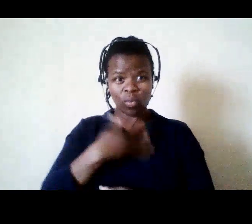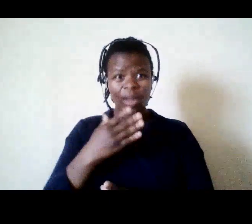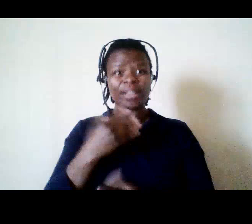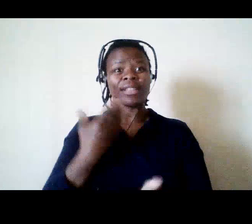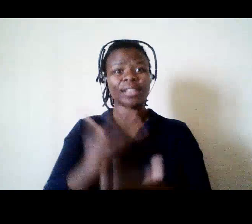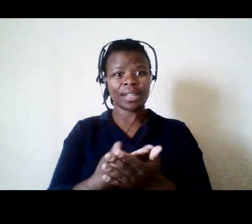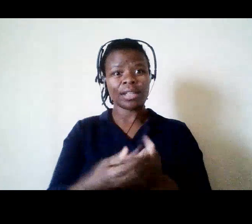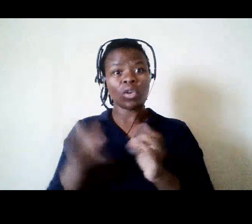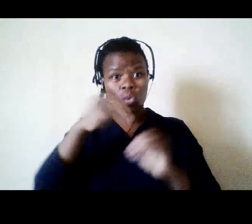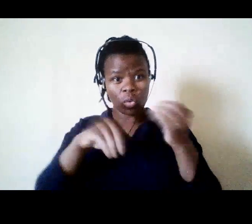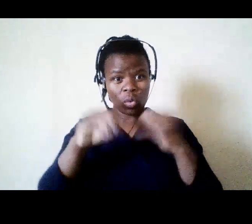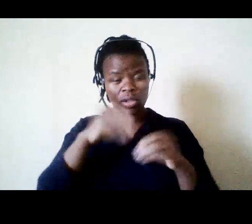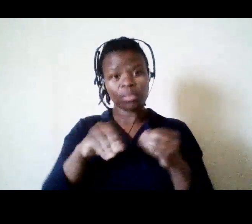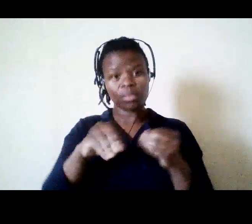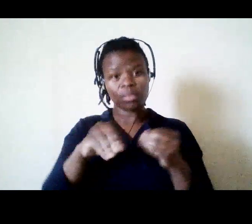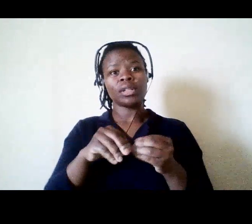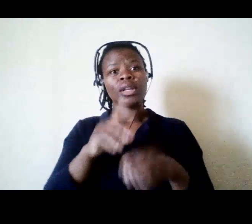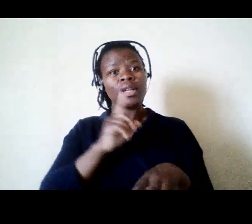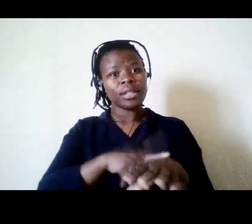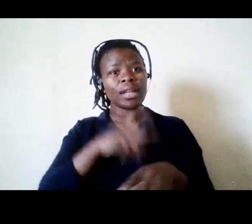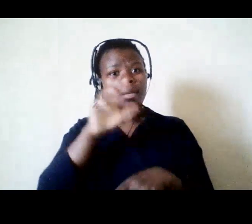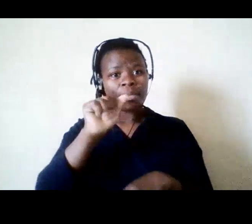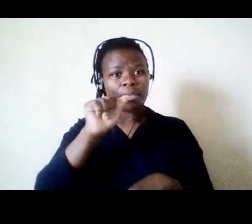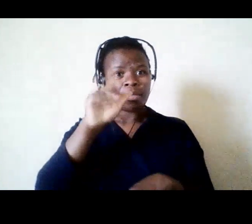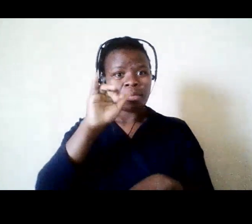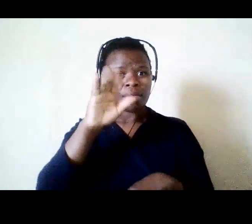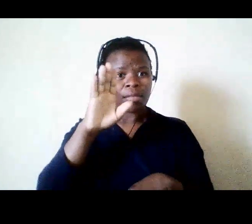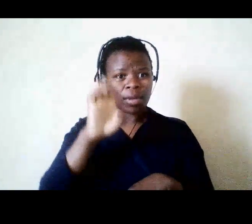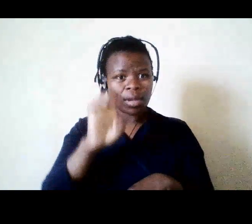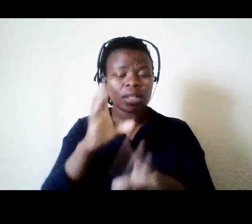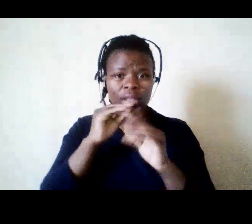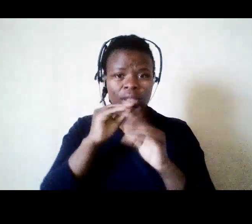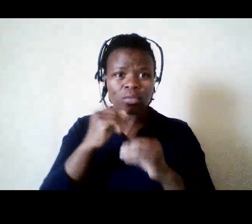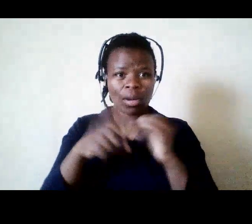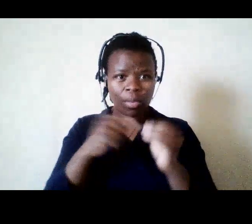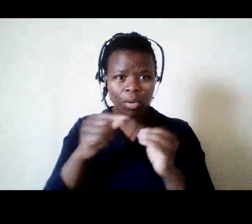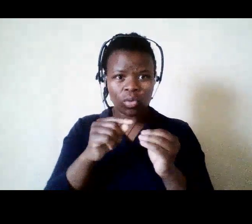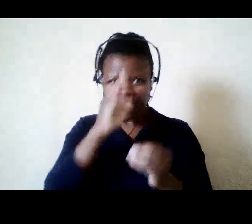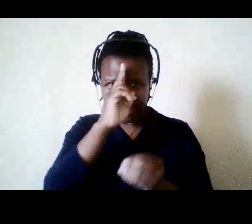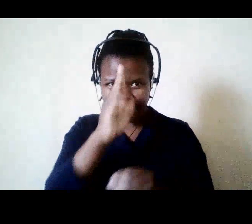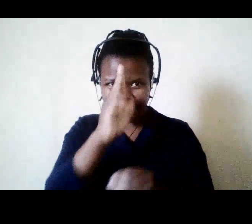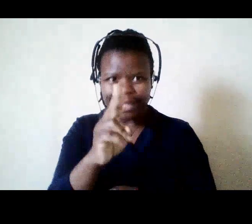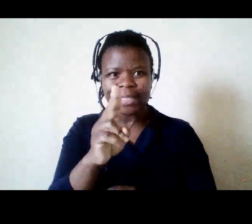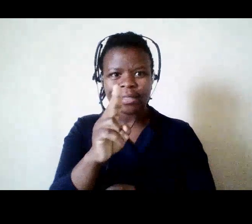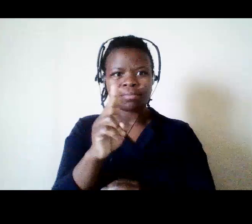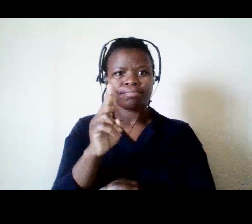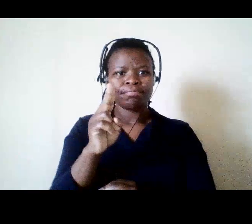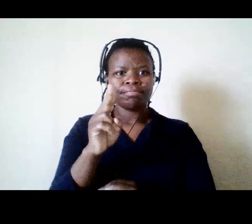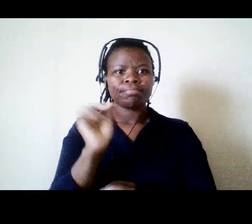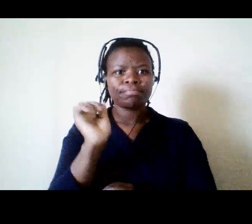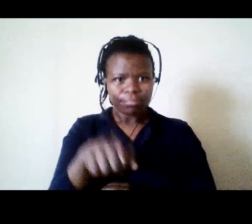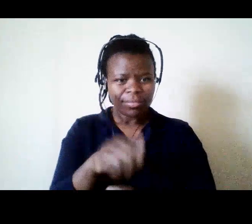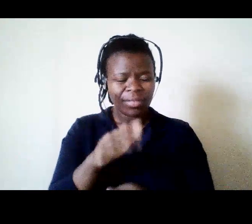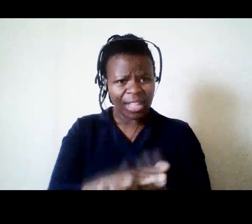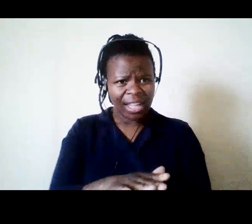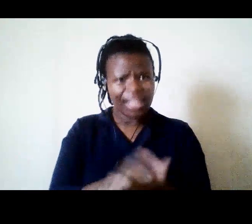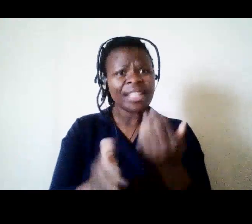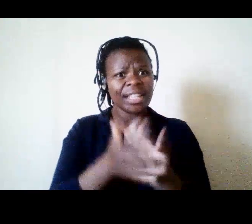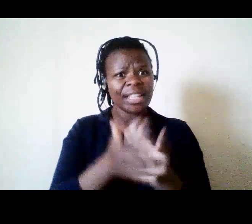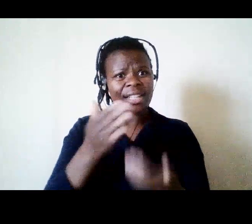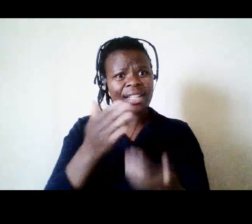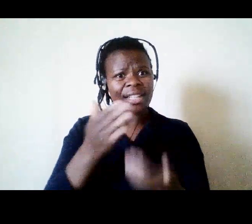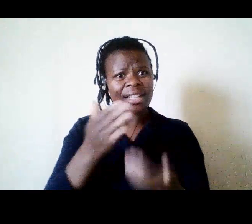hand was up when Alice was talking about religion and the caregivers. So